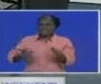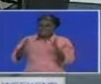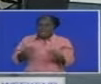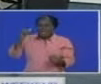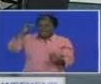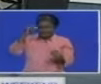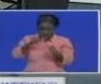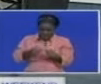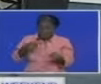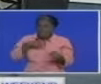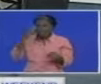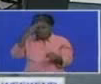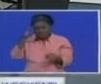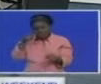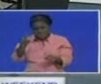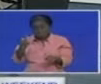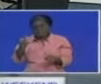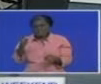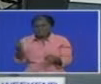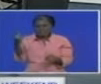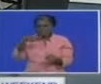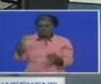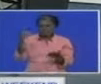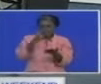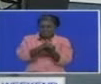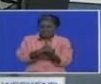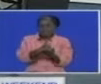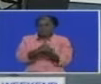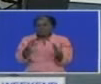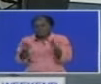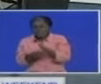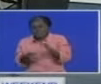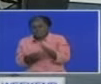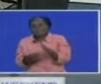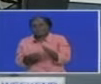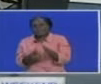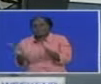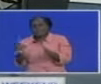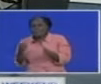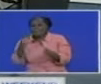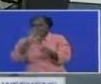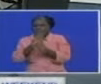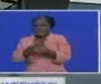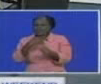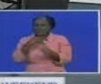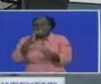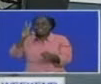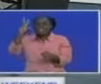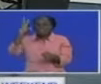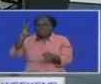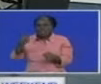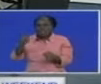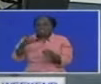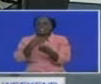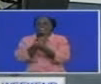and I know you will say that, you know, because they became elected president and deputy, but many would say that this is not, diplomacy